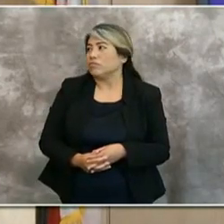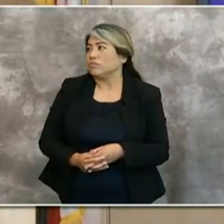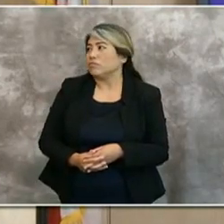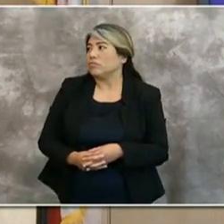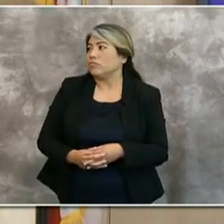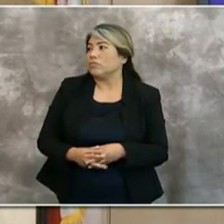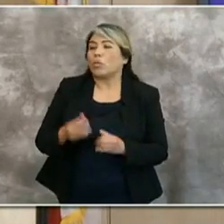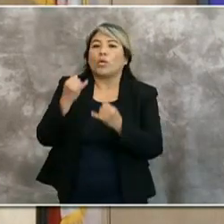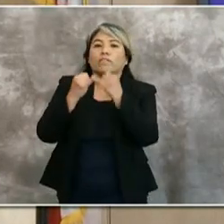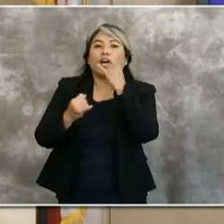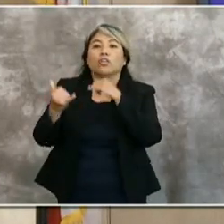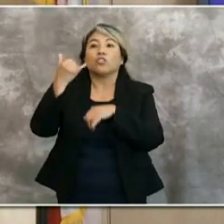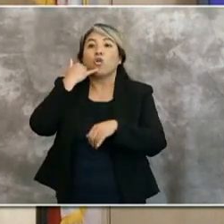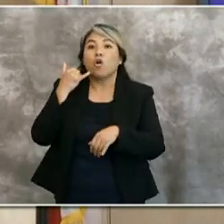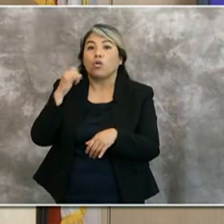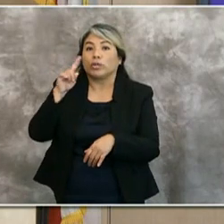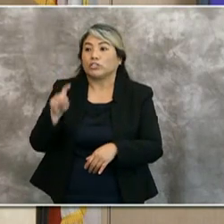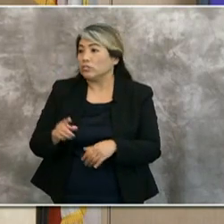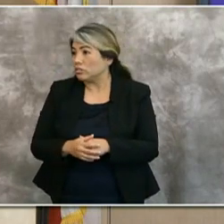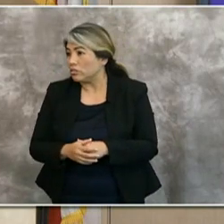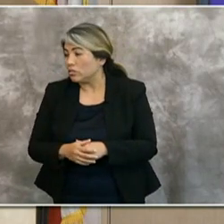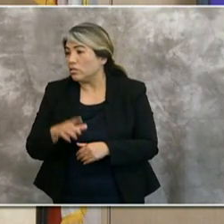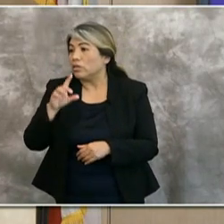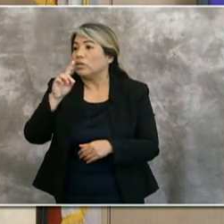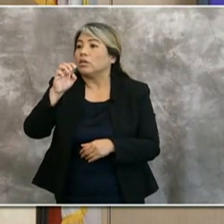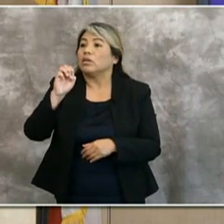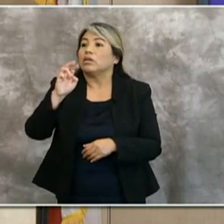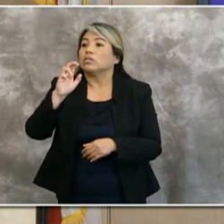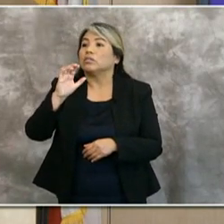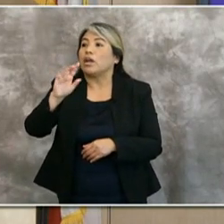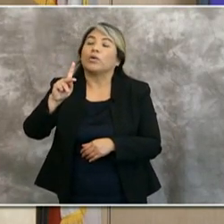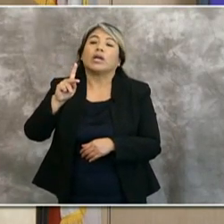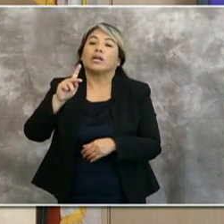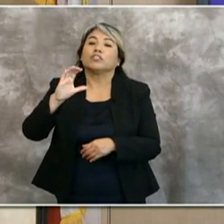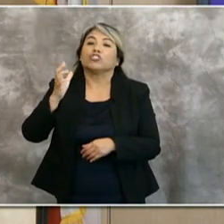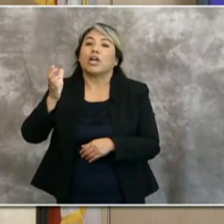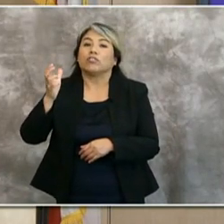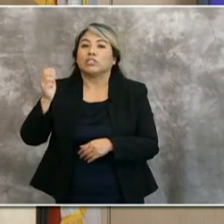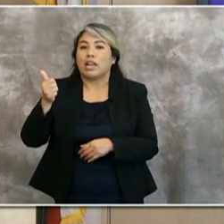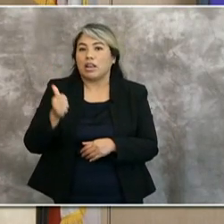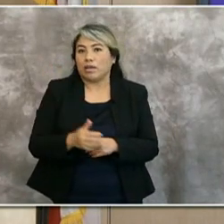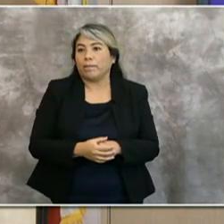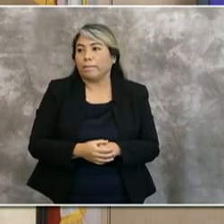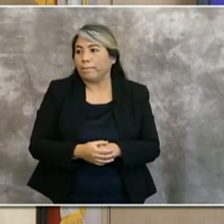We have one final call in. This one's Derek Stahl with Channel 10. Please state your question.